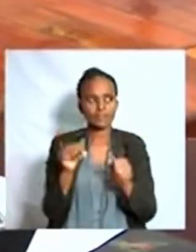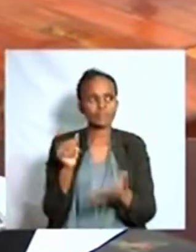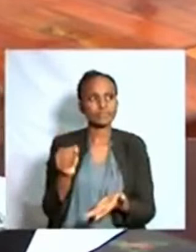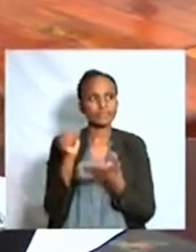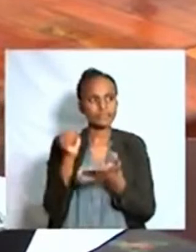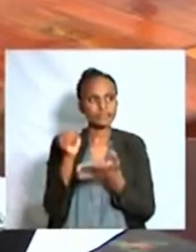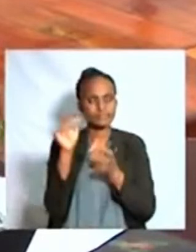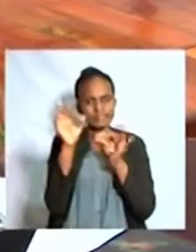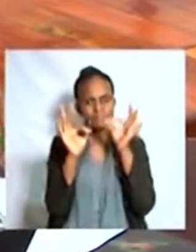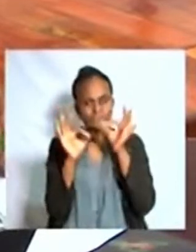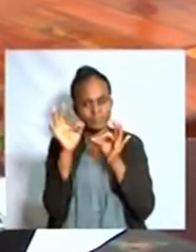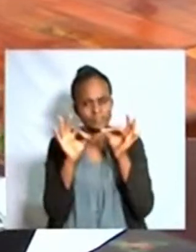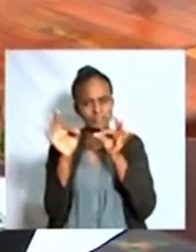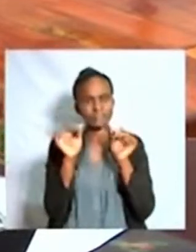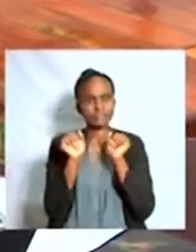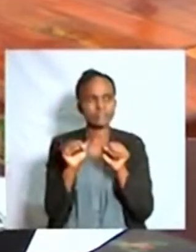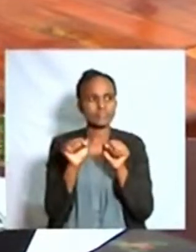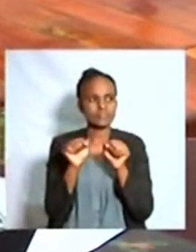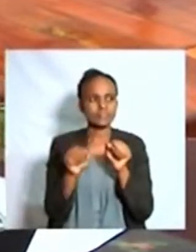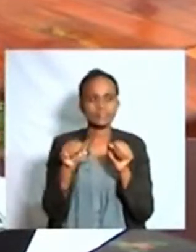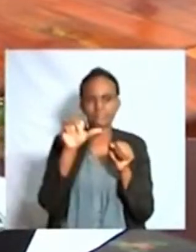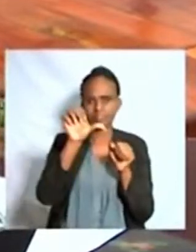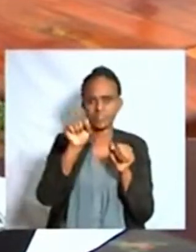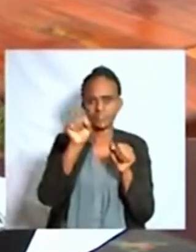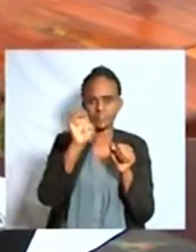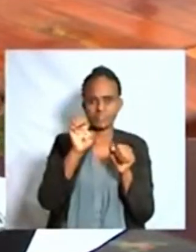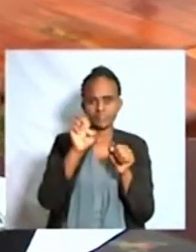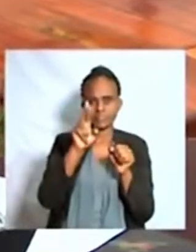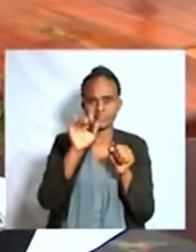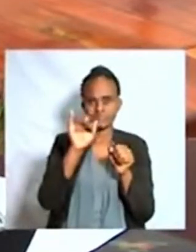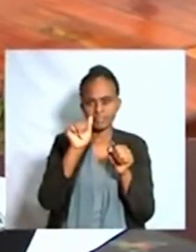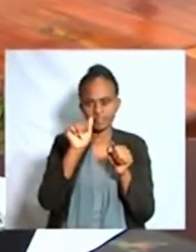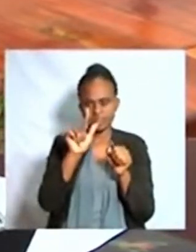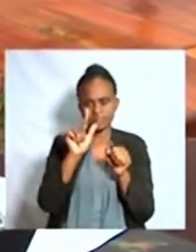will be adjusted. For Serial 4, which is levies